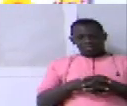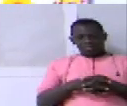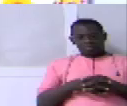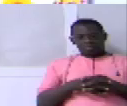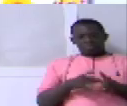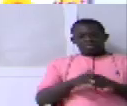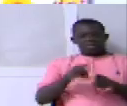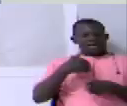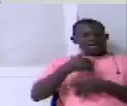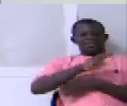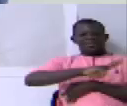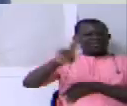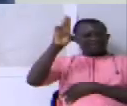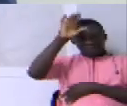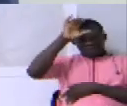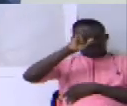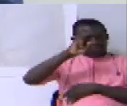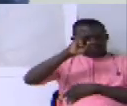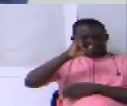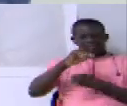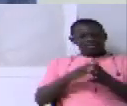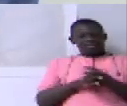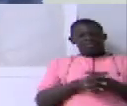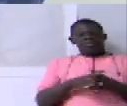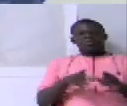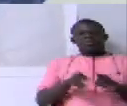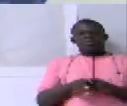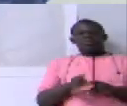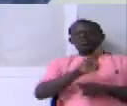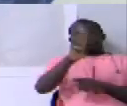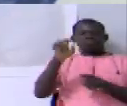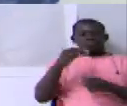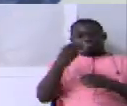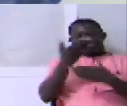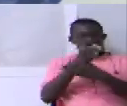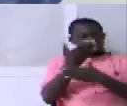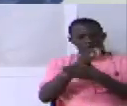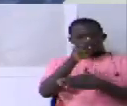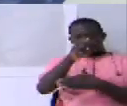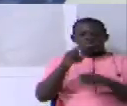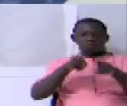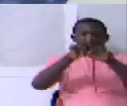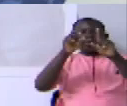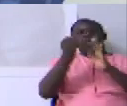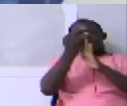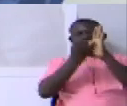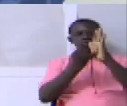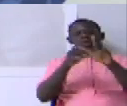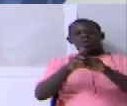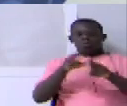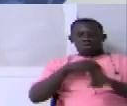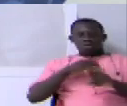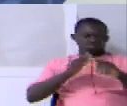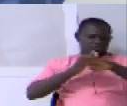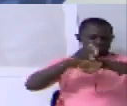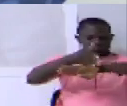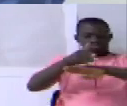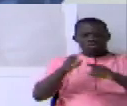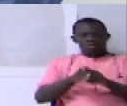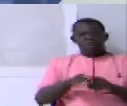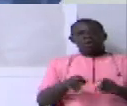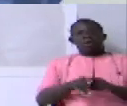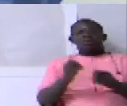I don't understand. Mafaham, sedo ka mafaham. Let me not bother you with that issue. Let me just It